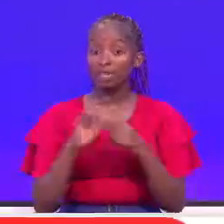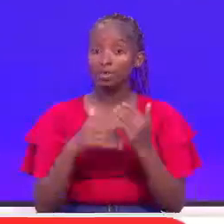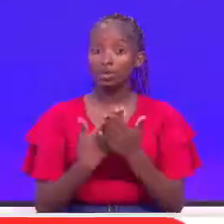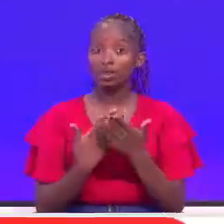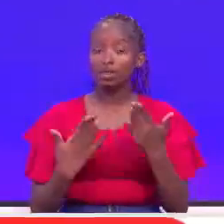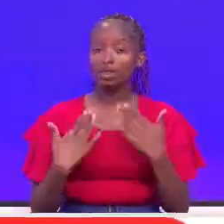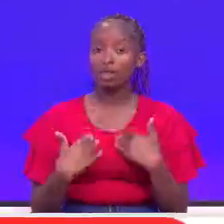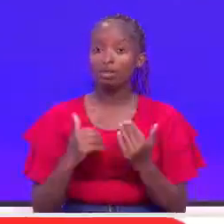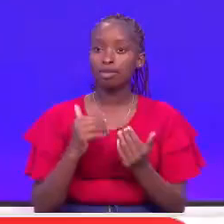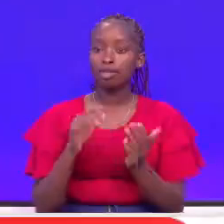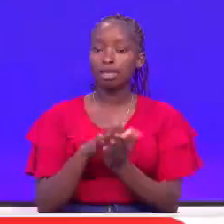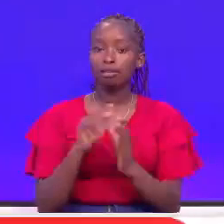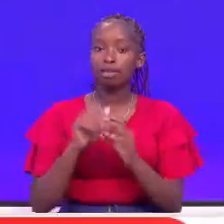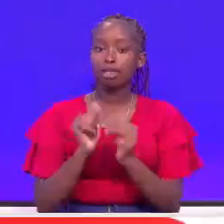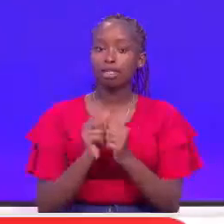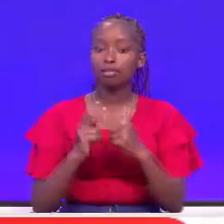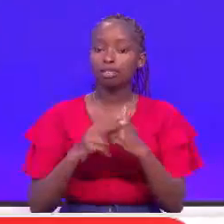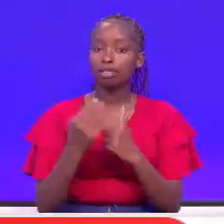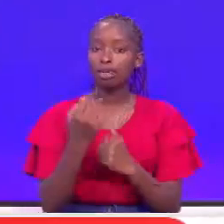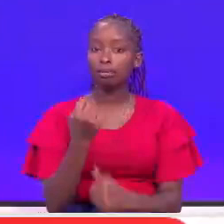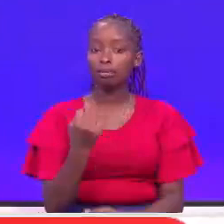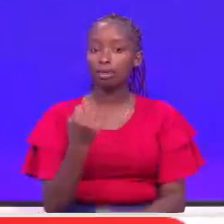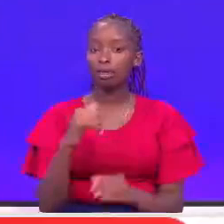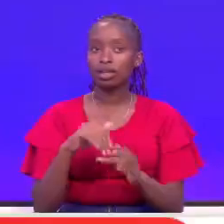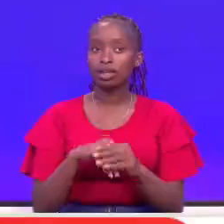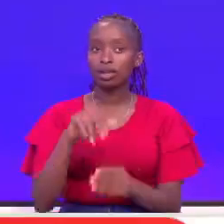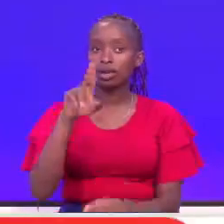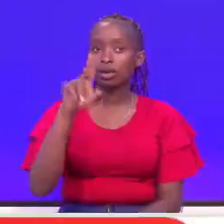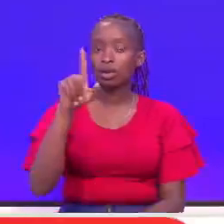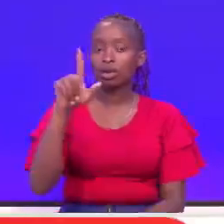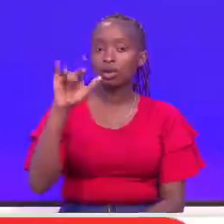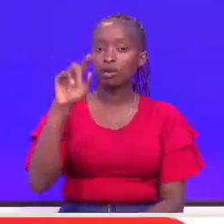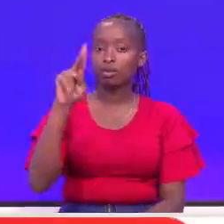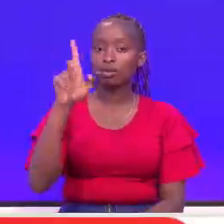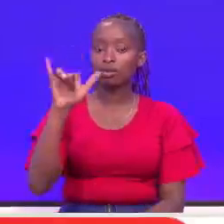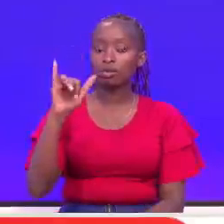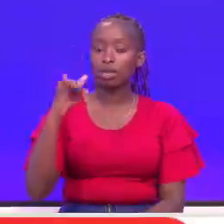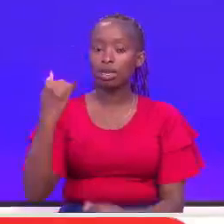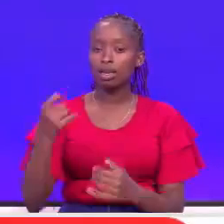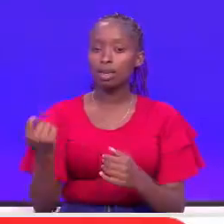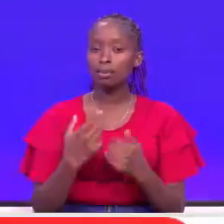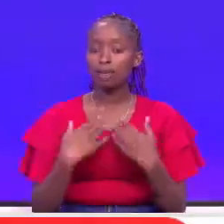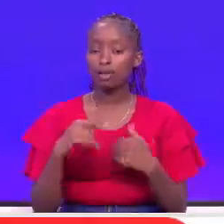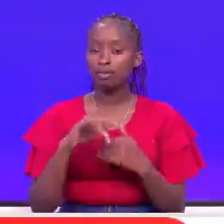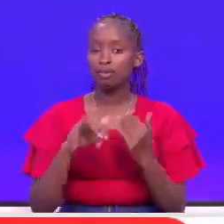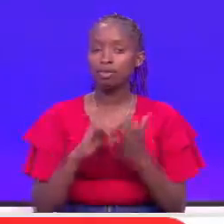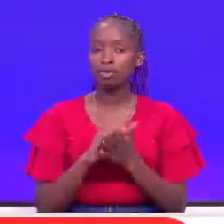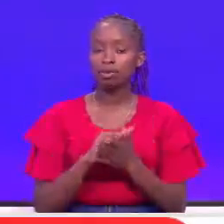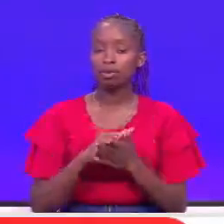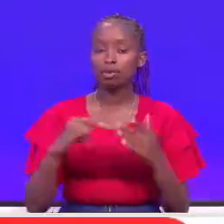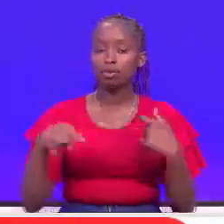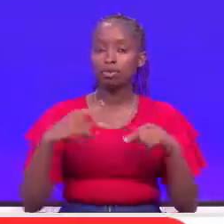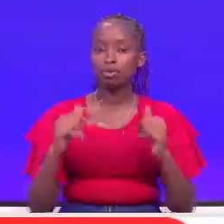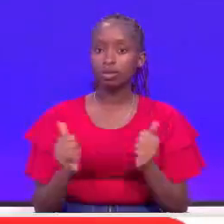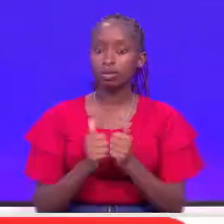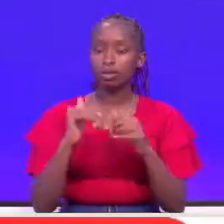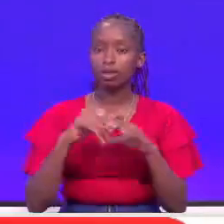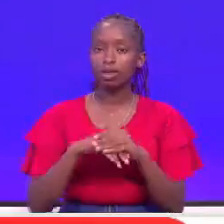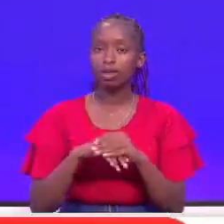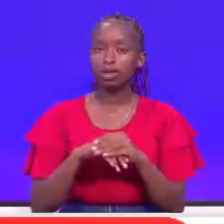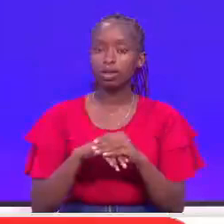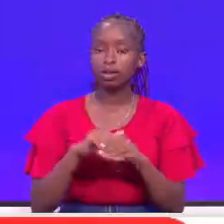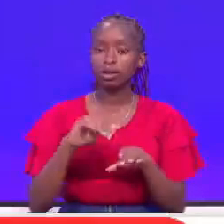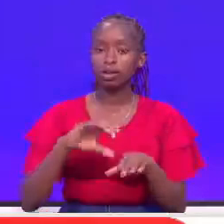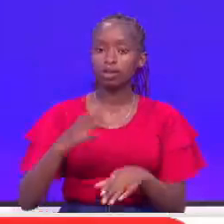set for the 17th of May at Ulinzi Stadium. Last month, the inaugural competition took place in Marsabit County, which attracted